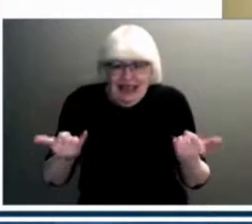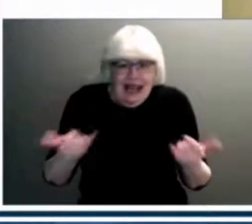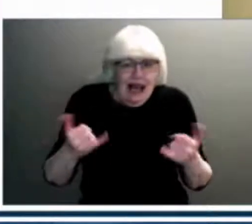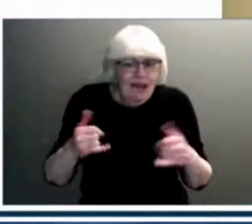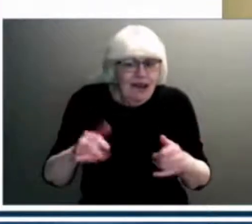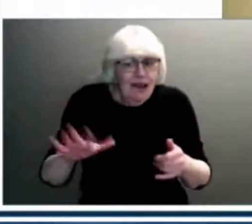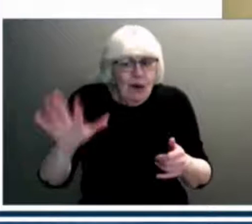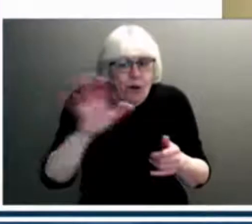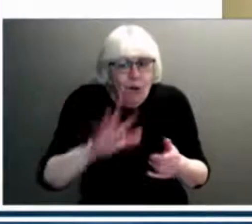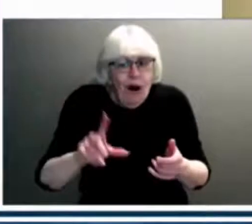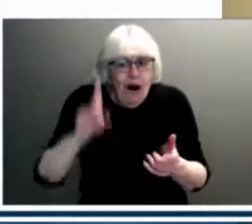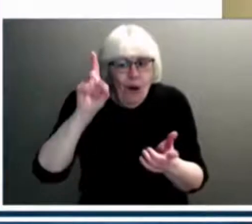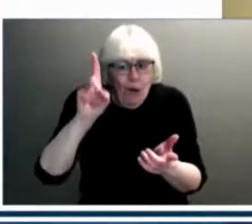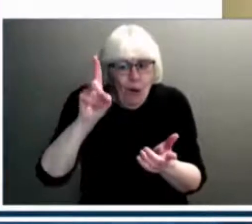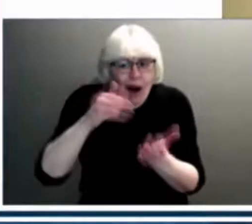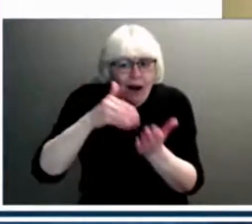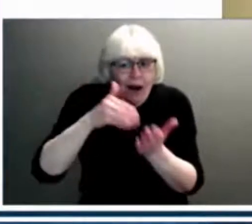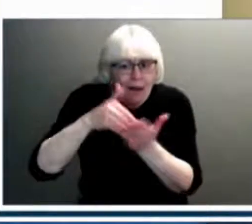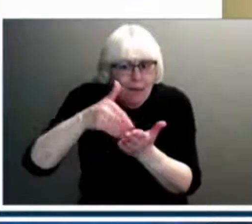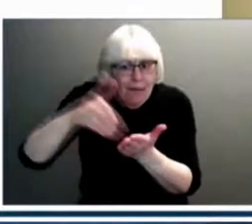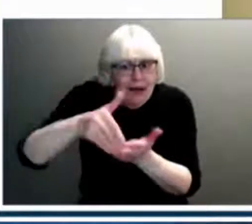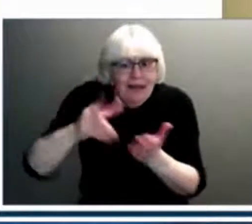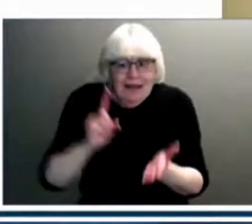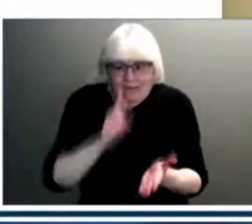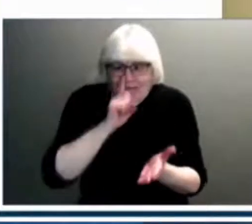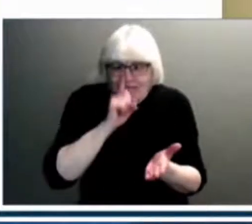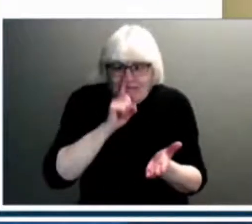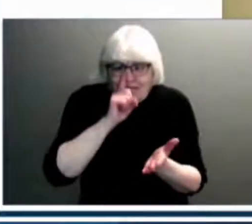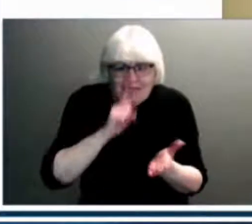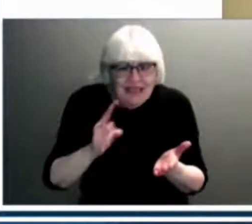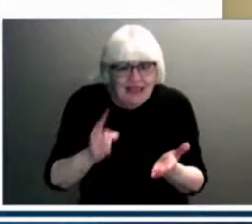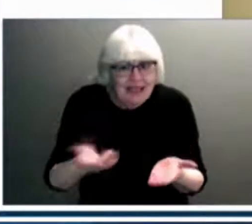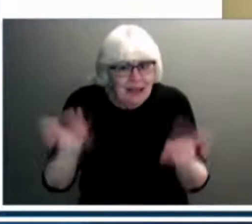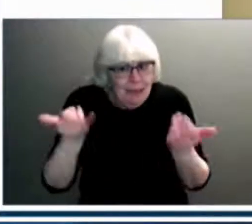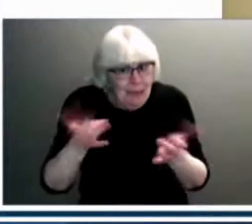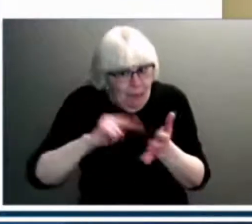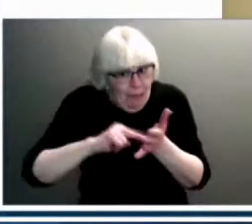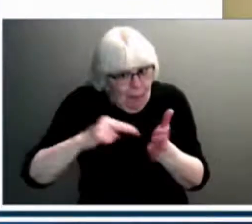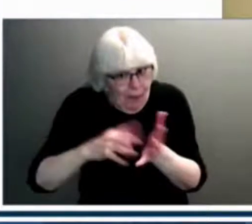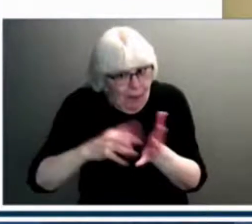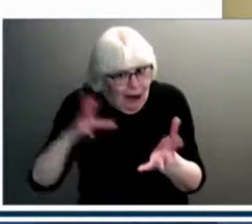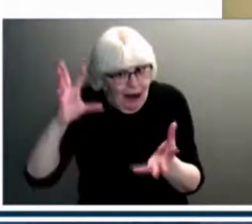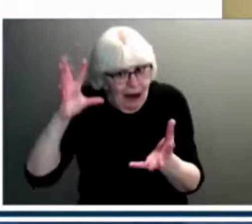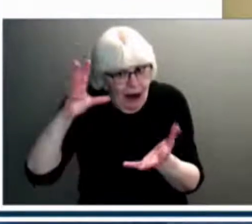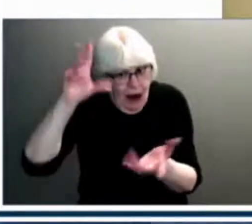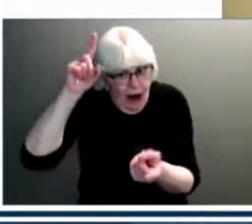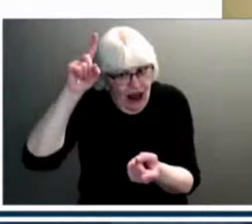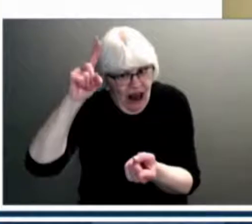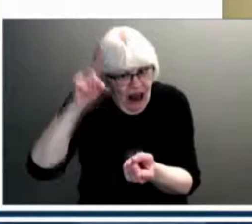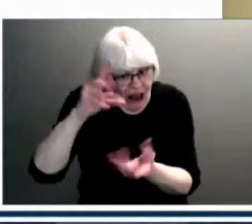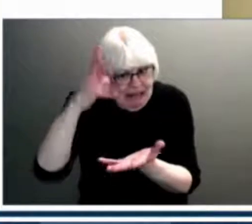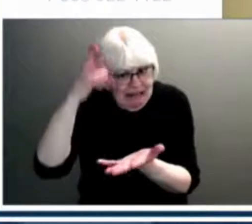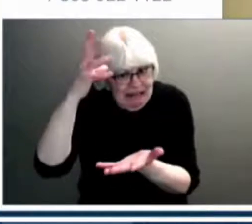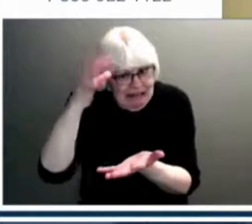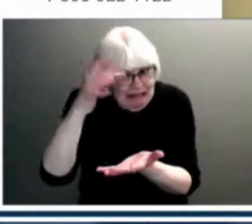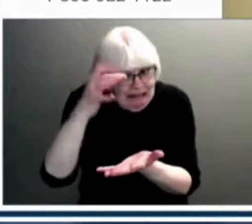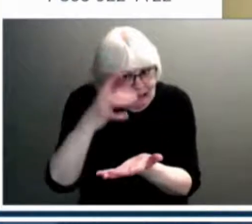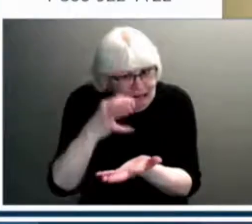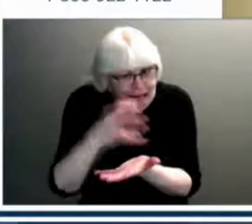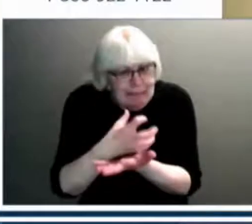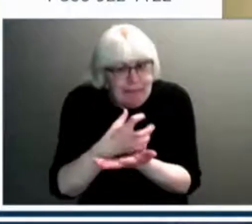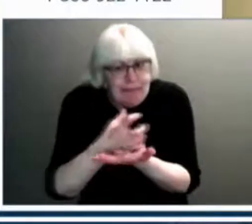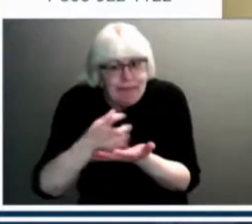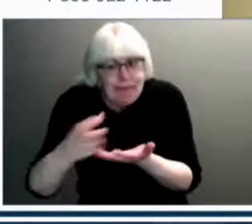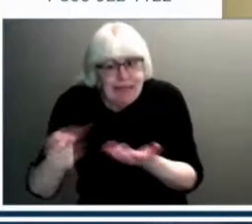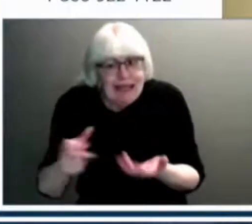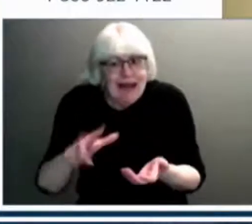province. So our supply is very precarious. We're expecting another 3.6 million tests from the federal government